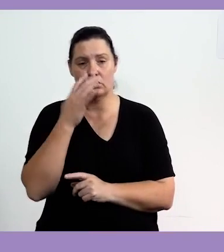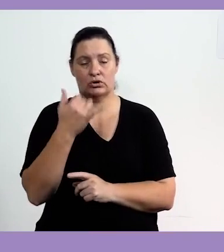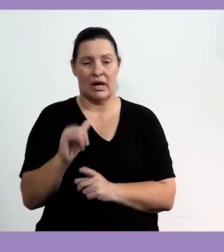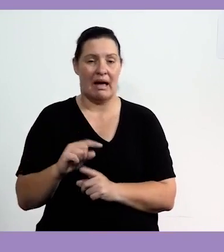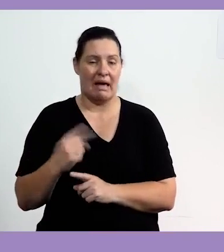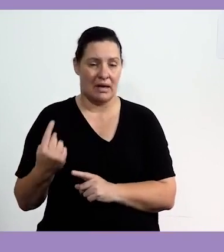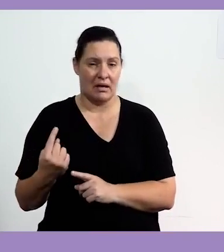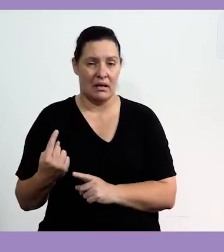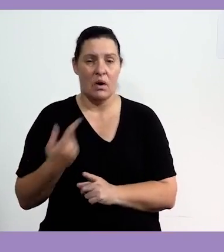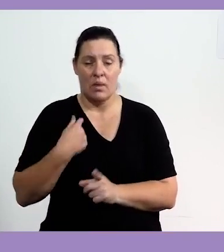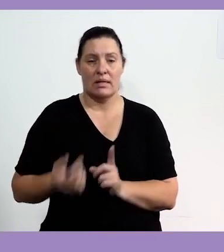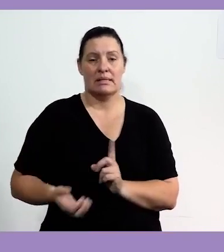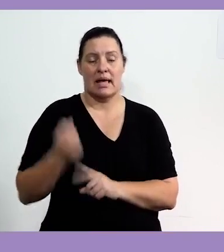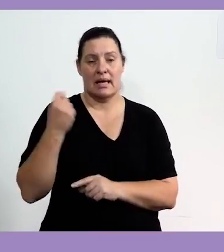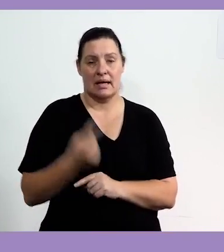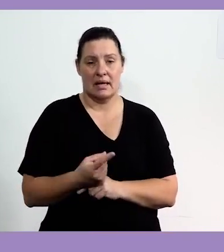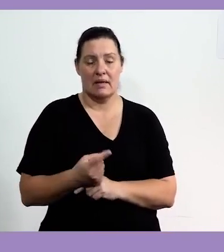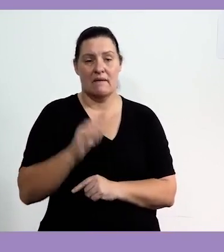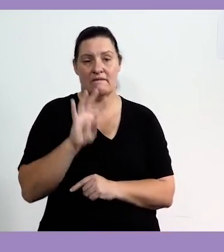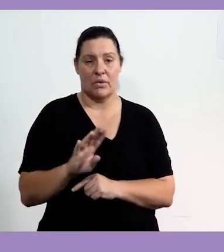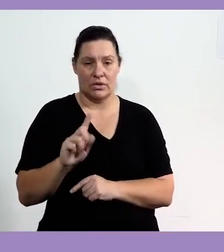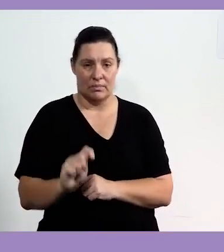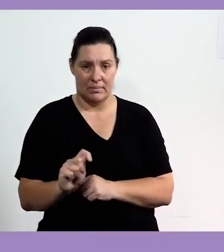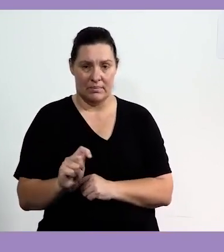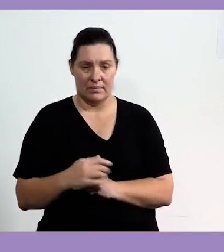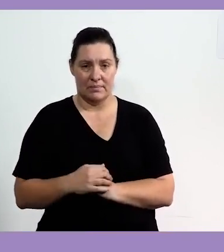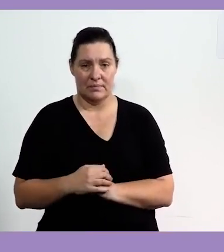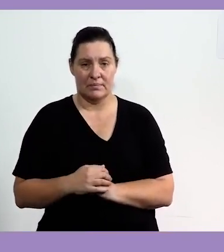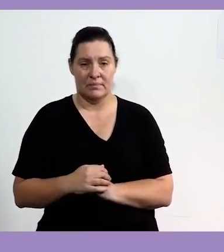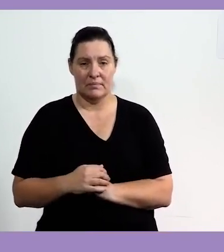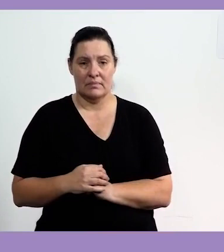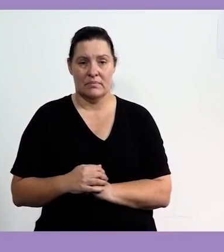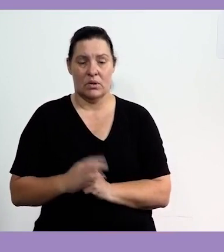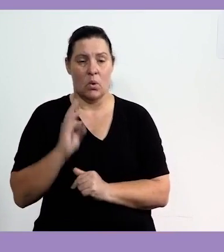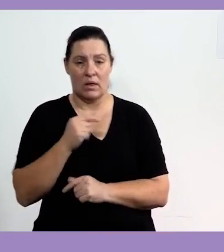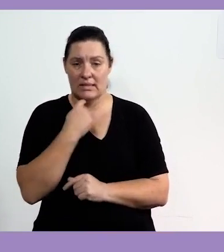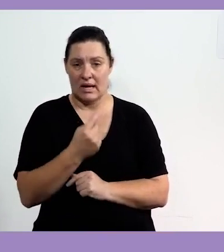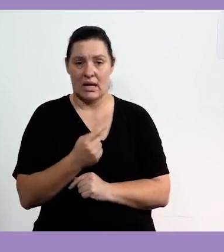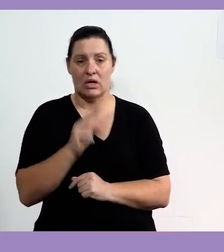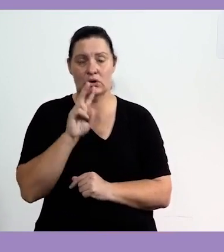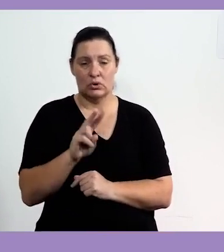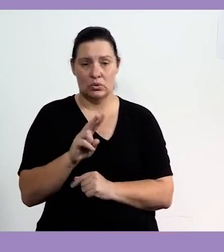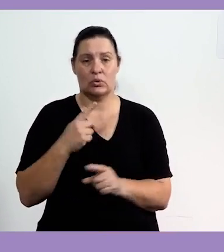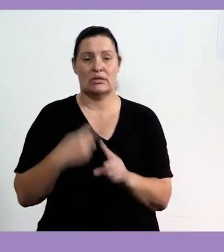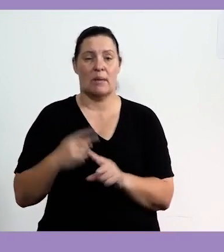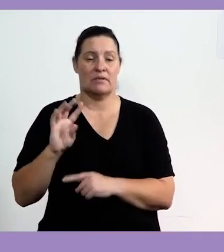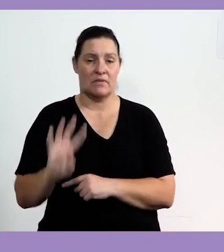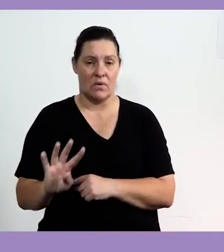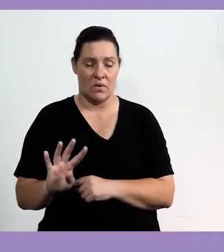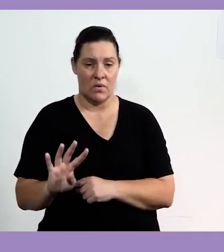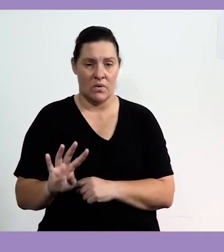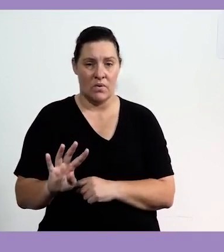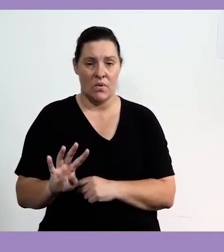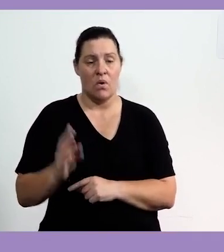just going to check with another one. I'm going to take the 4th term. So we are going to say 2 multiplied